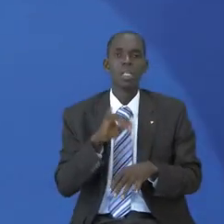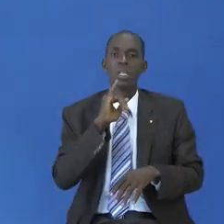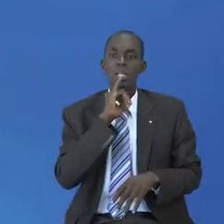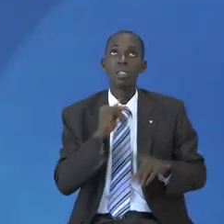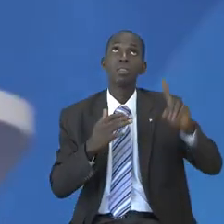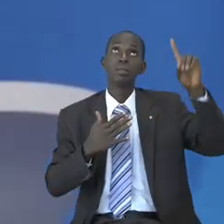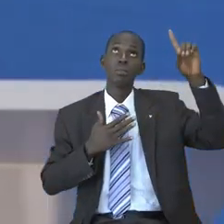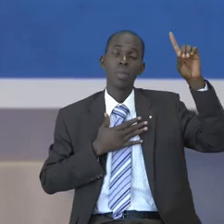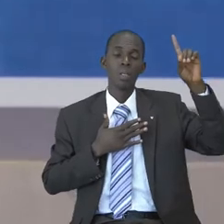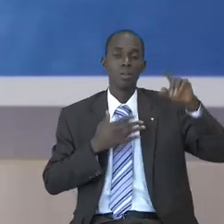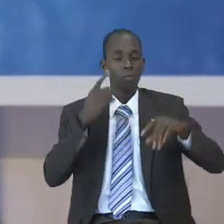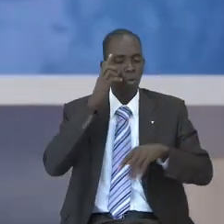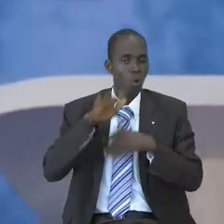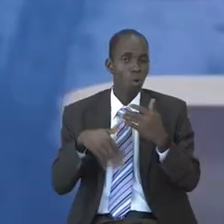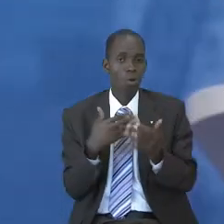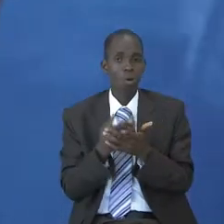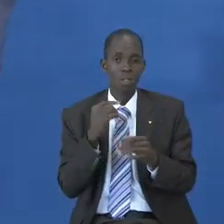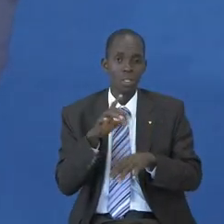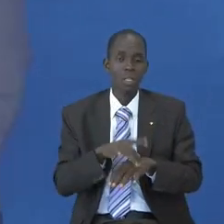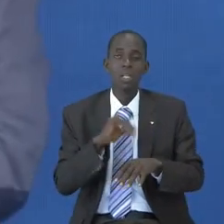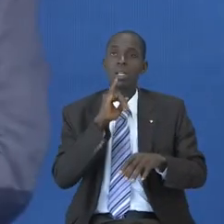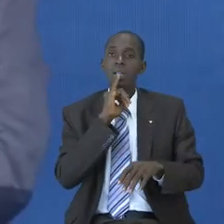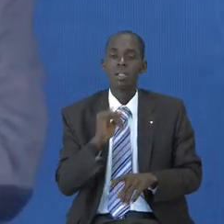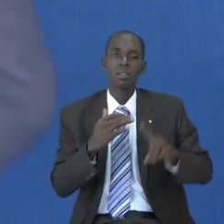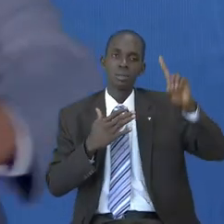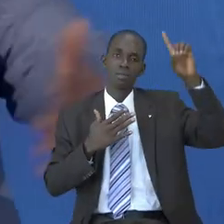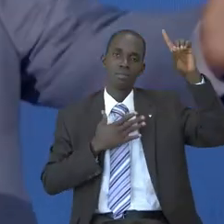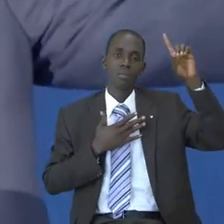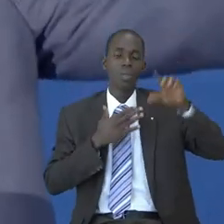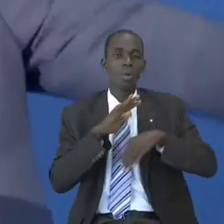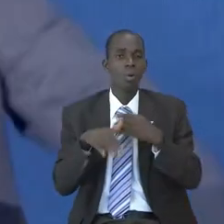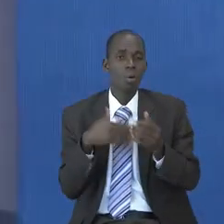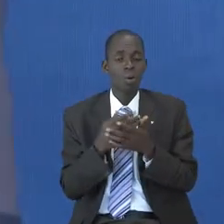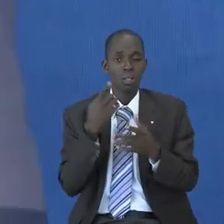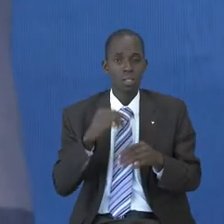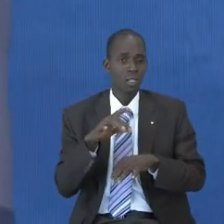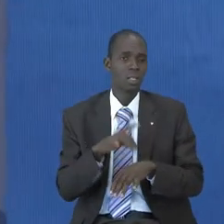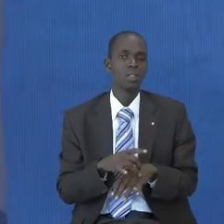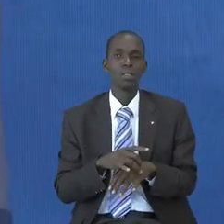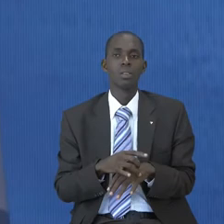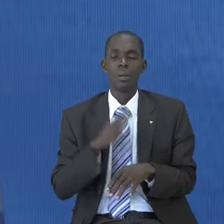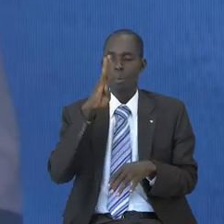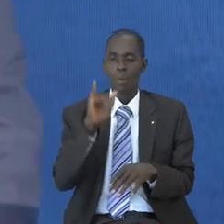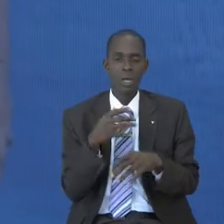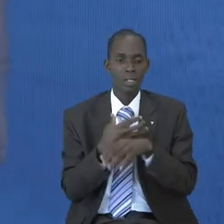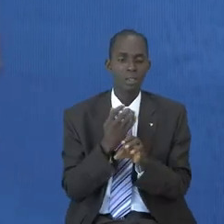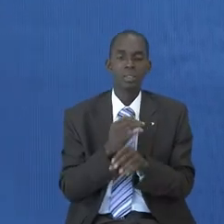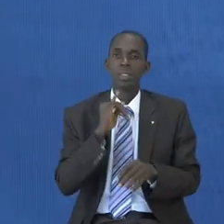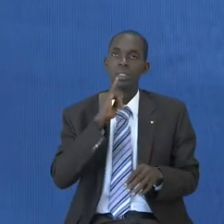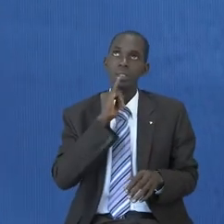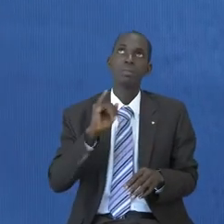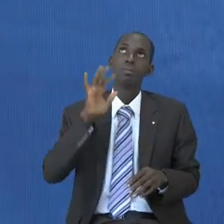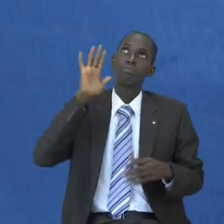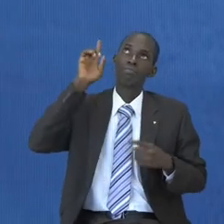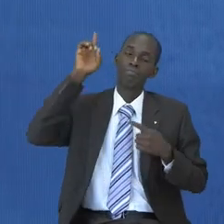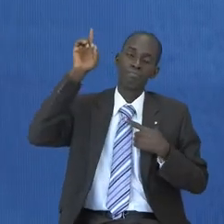mine. All the earth is mine. All the earth by creation is mine. But